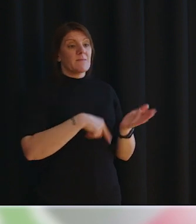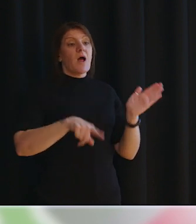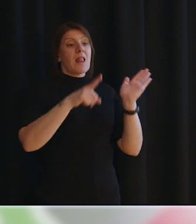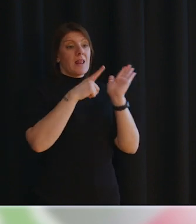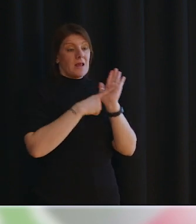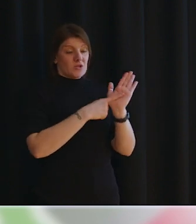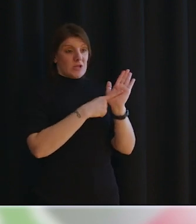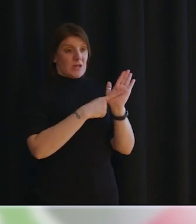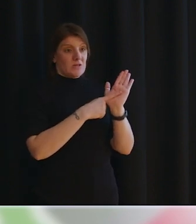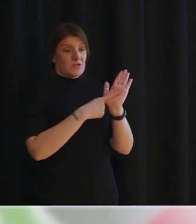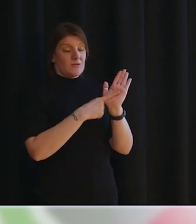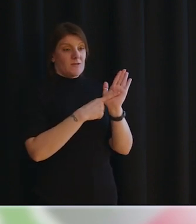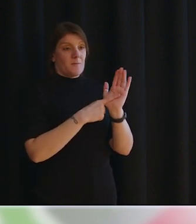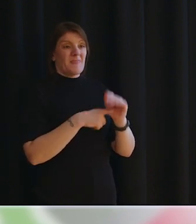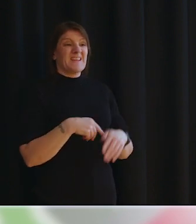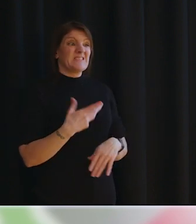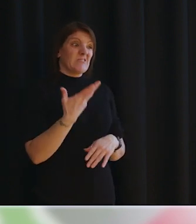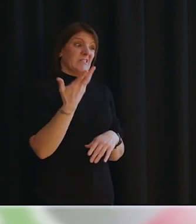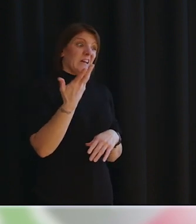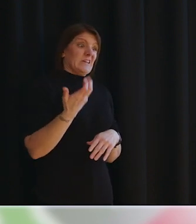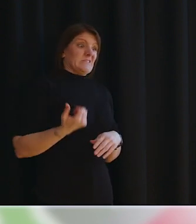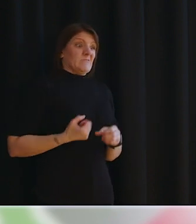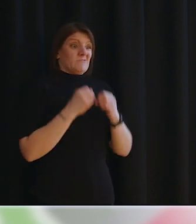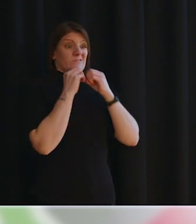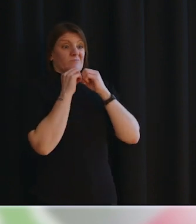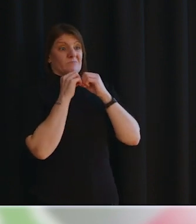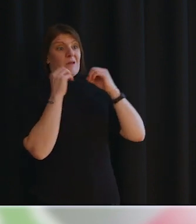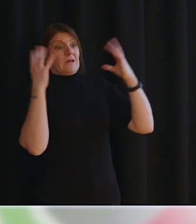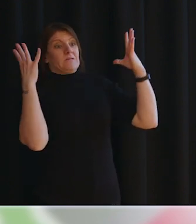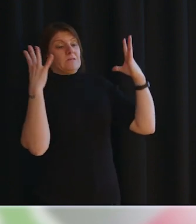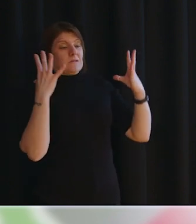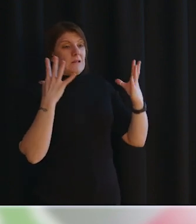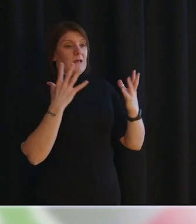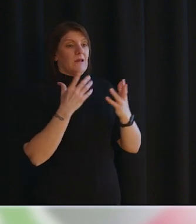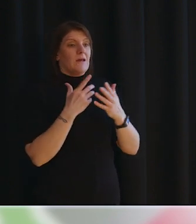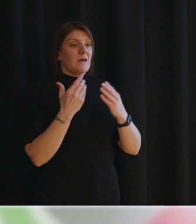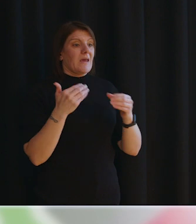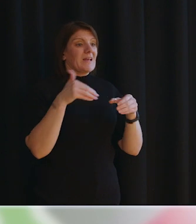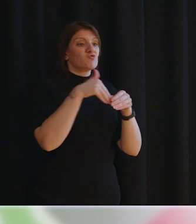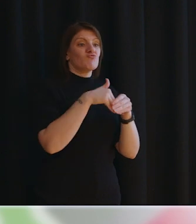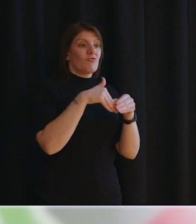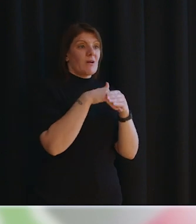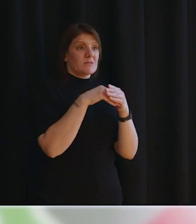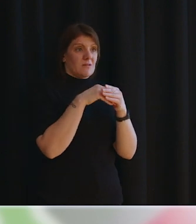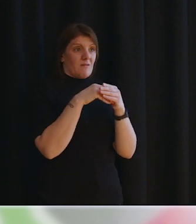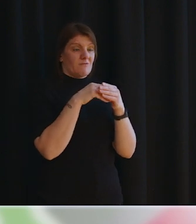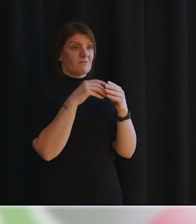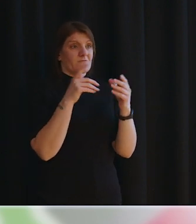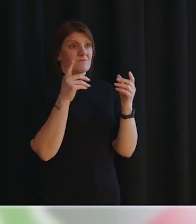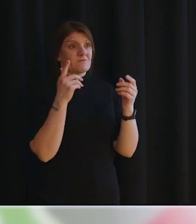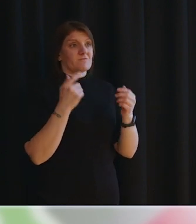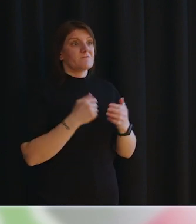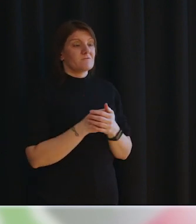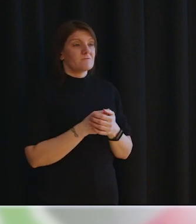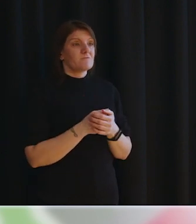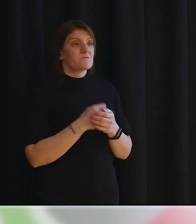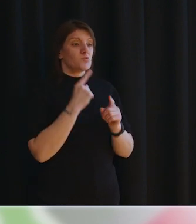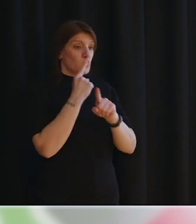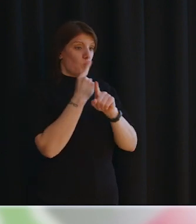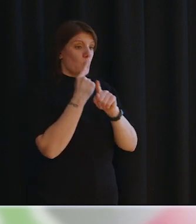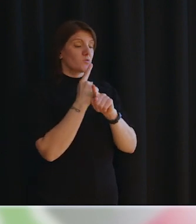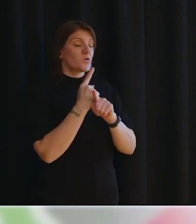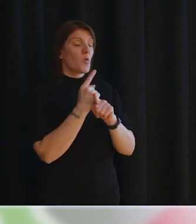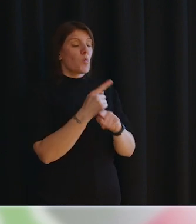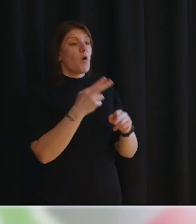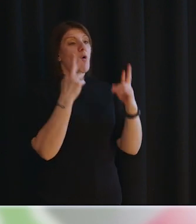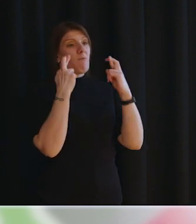be the most exceptionally amazing interactive session. So I apologise up front about that, but hopefully